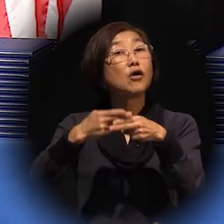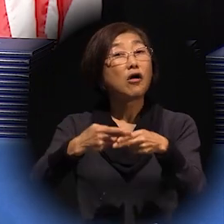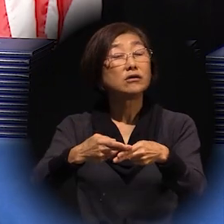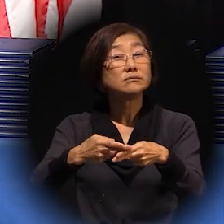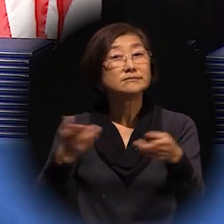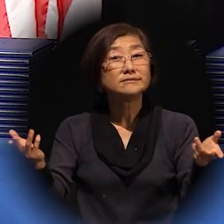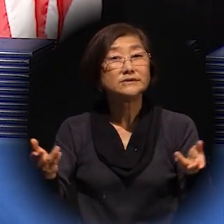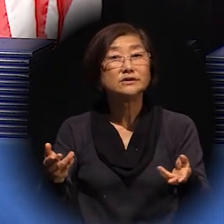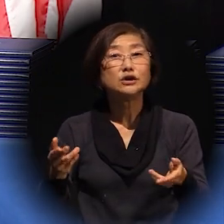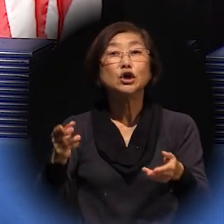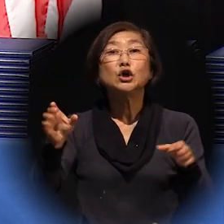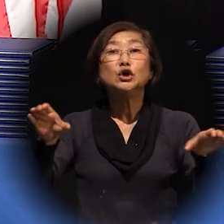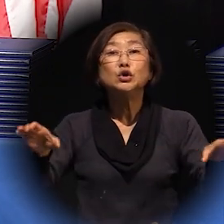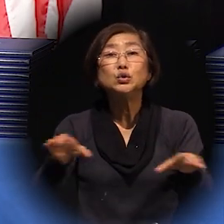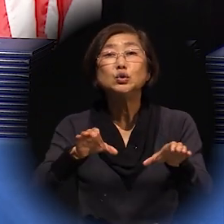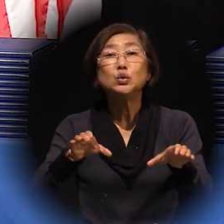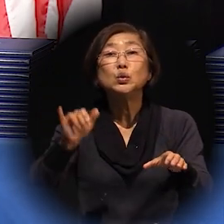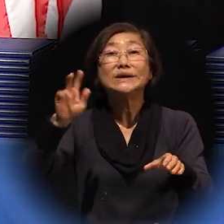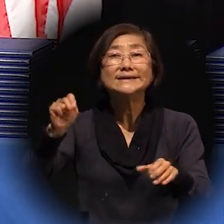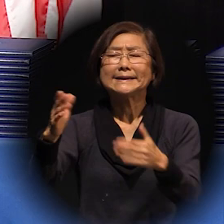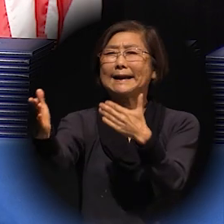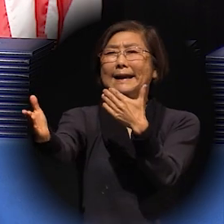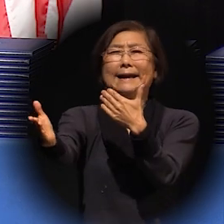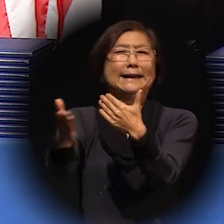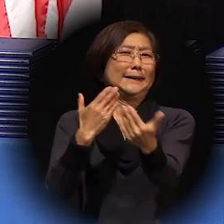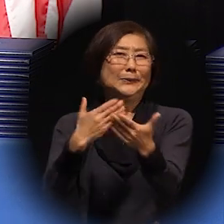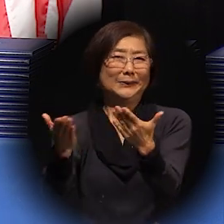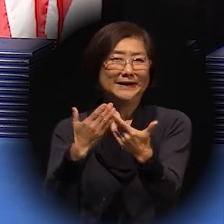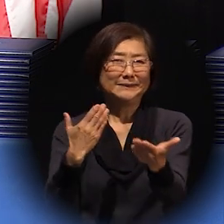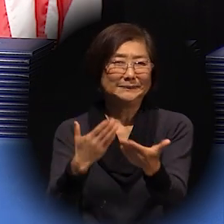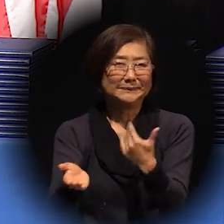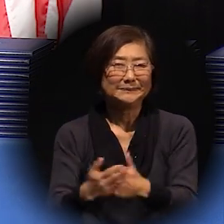And it's called, Do It Anyway.